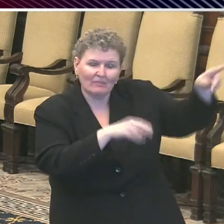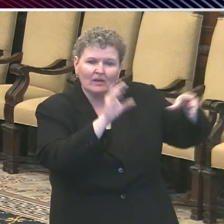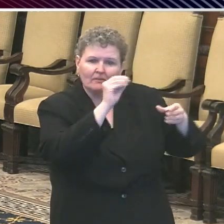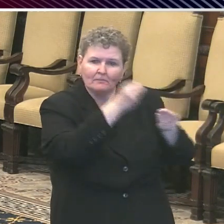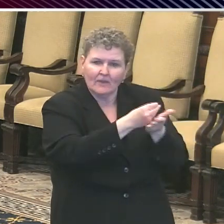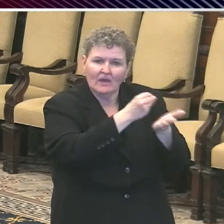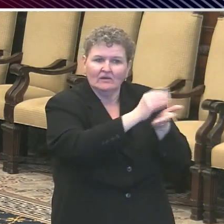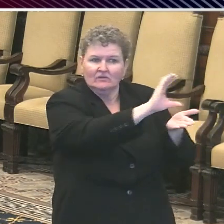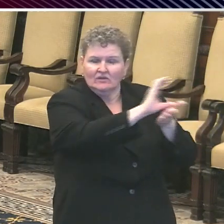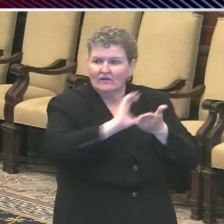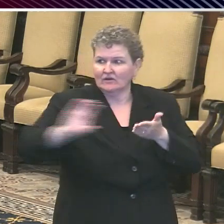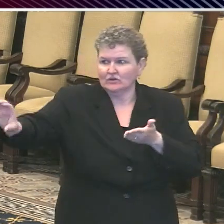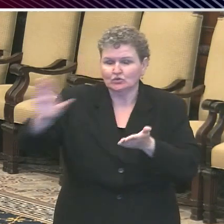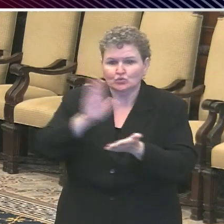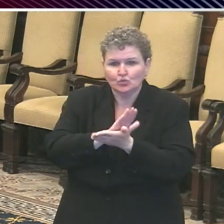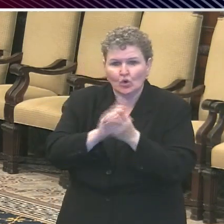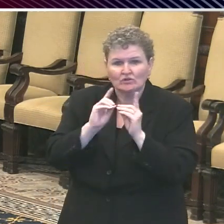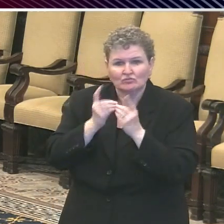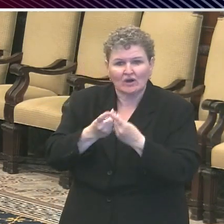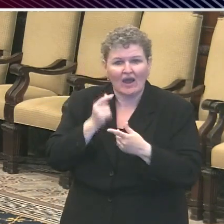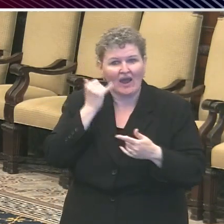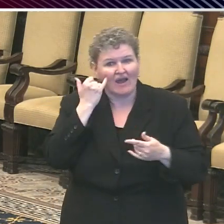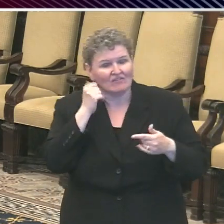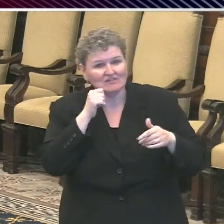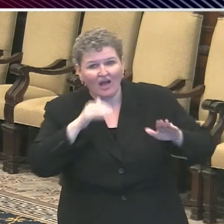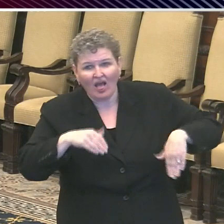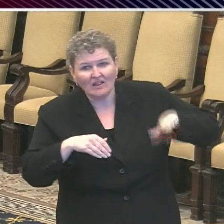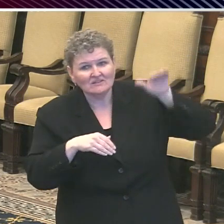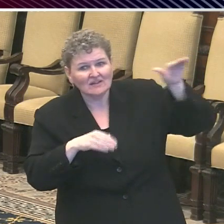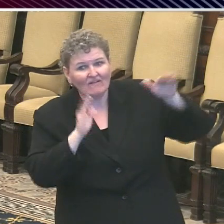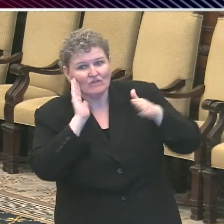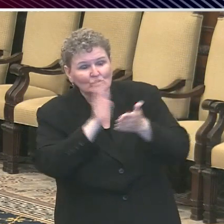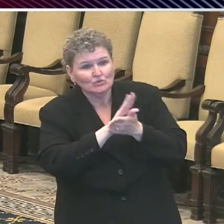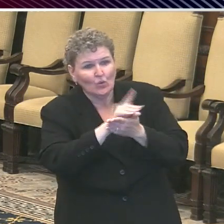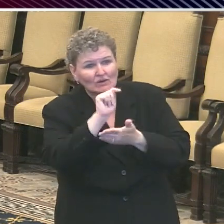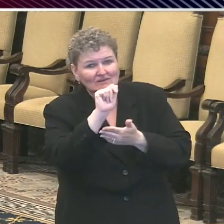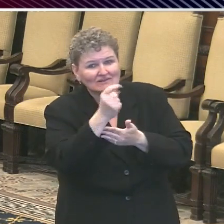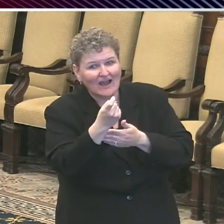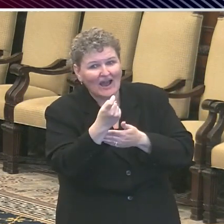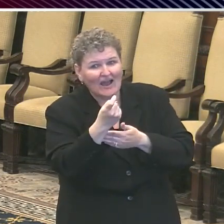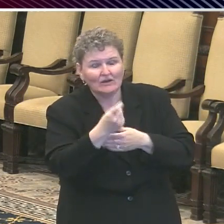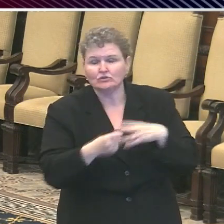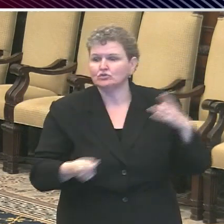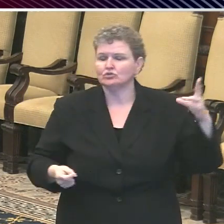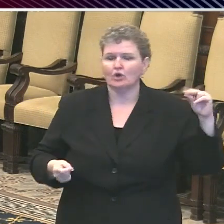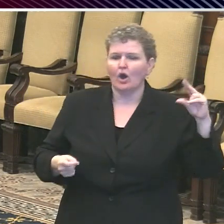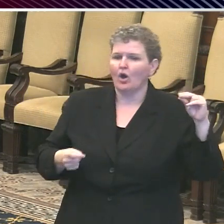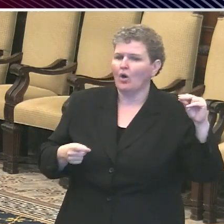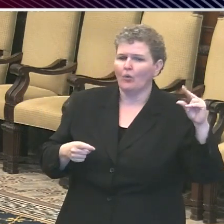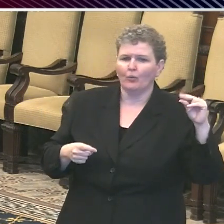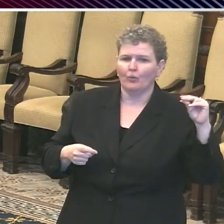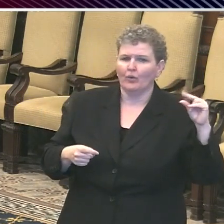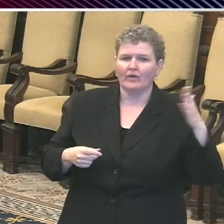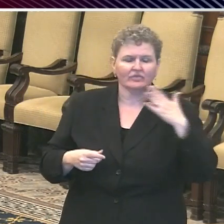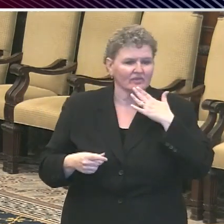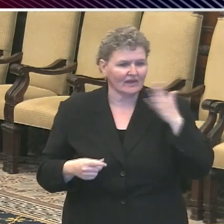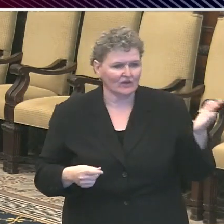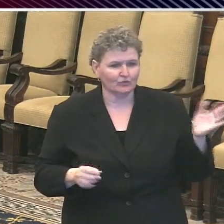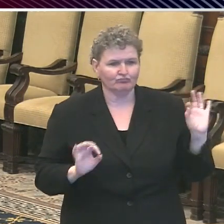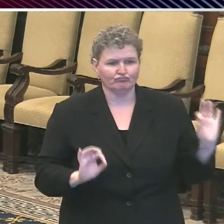So you won't be asking for the real estate tax increase after all? No. Thank you.